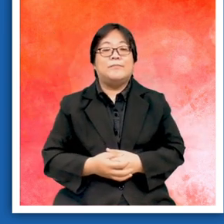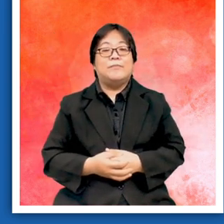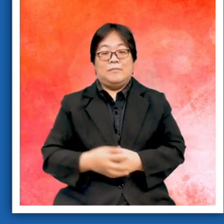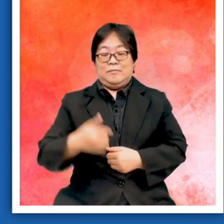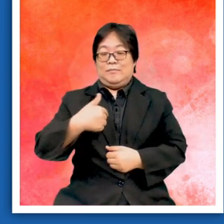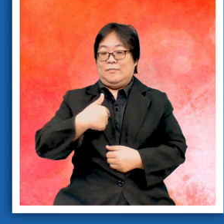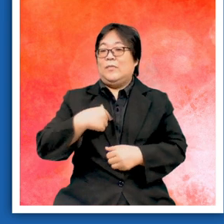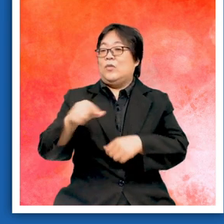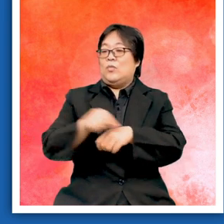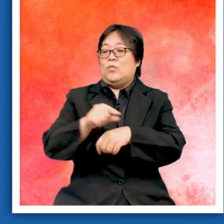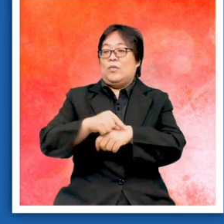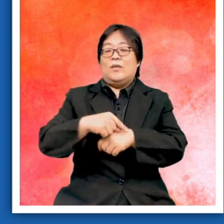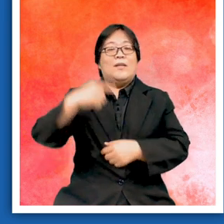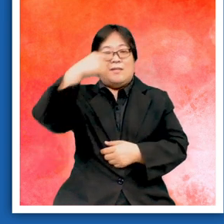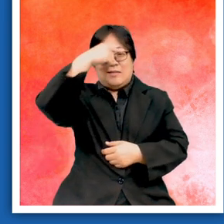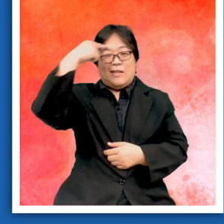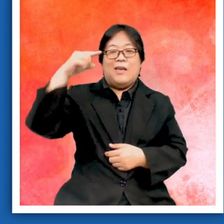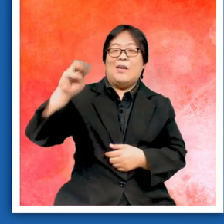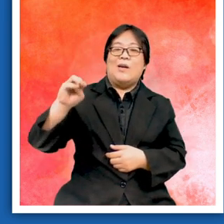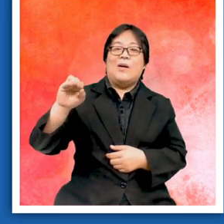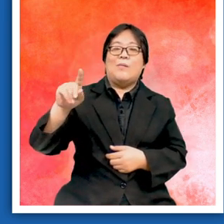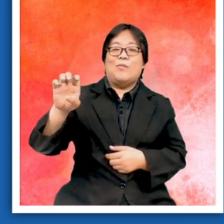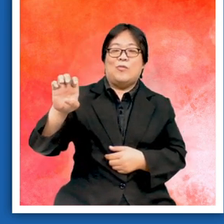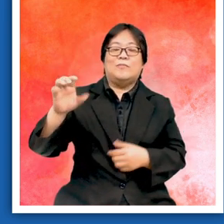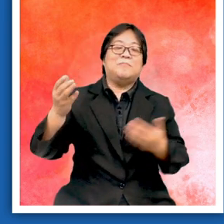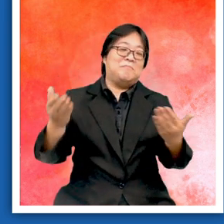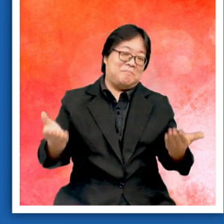am using the dark mode, so that's why